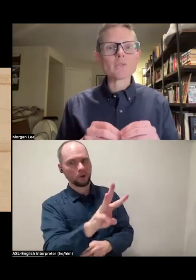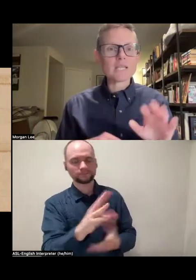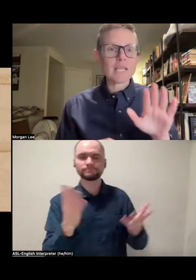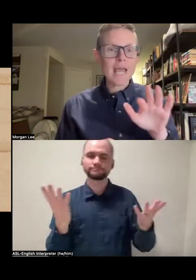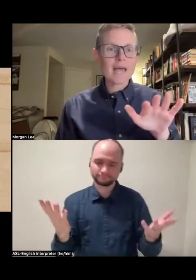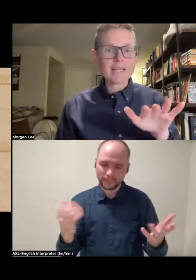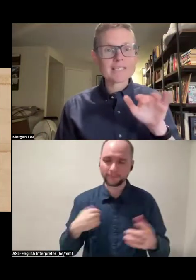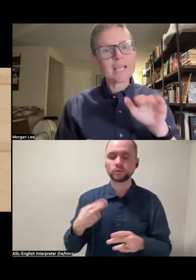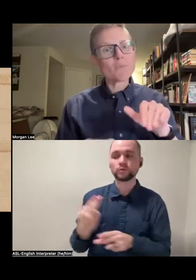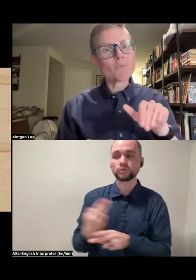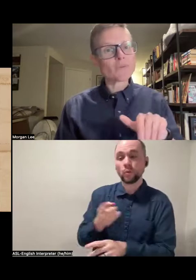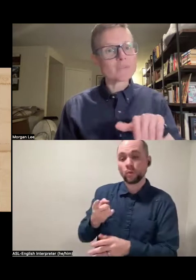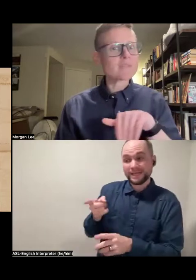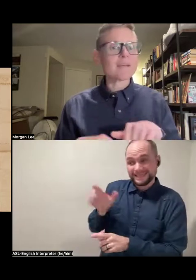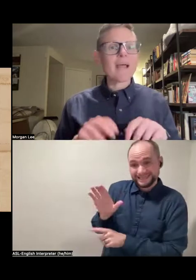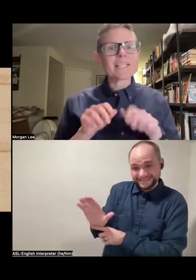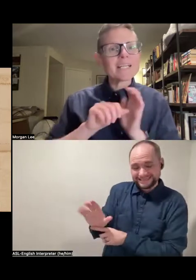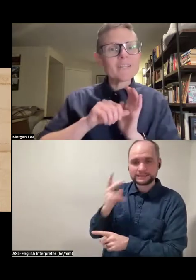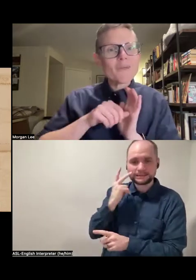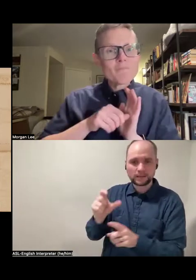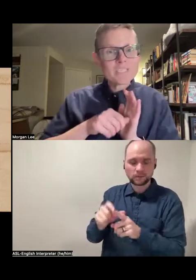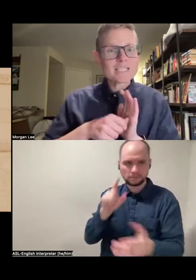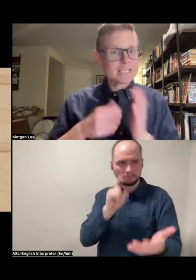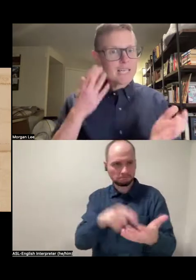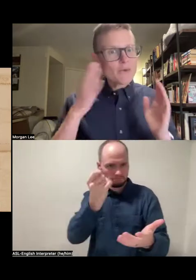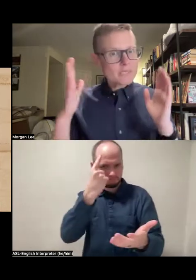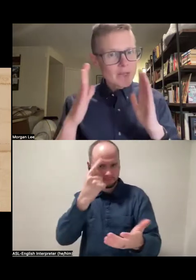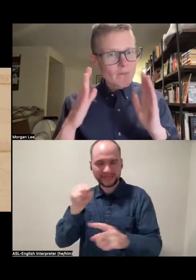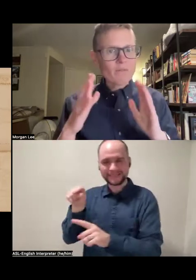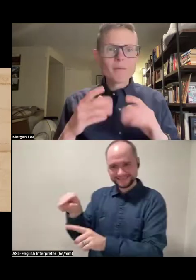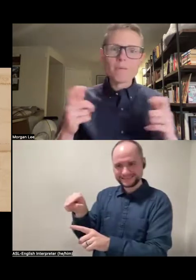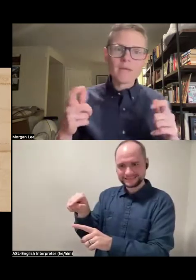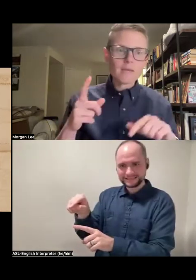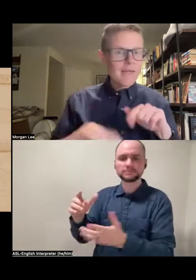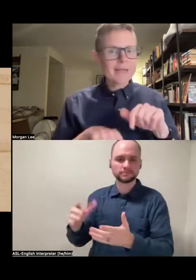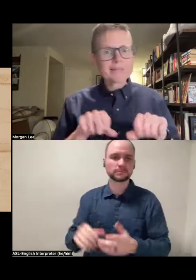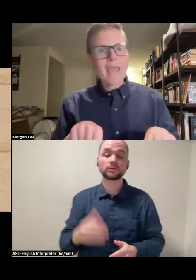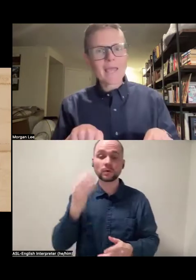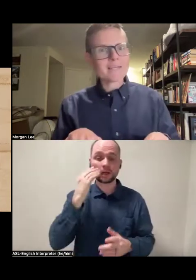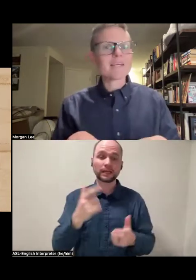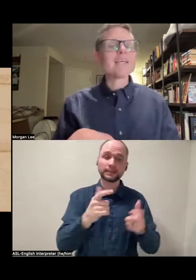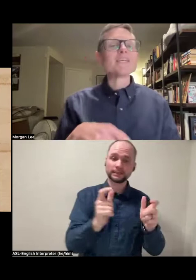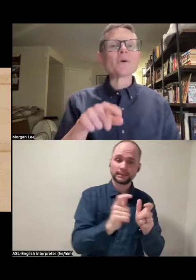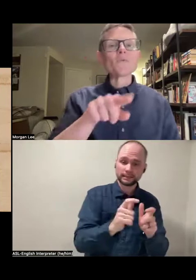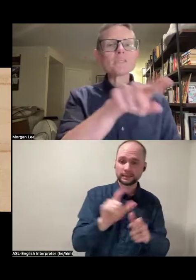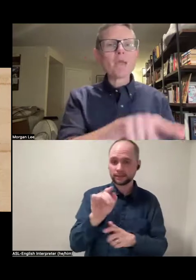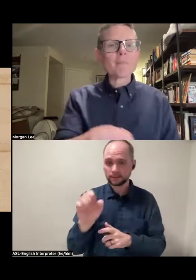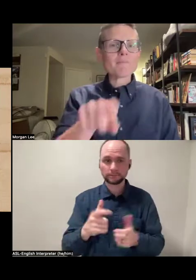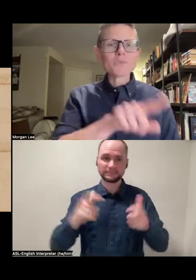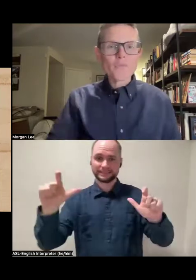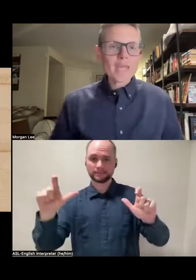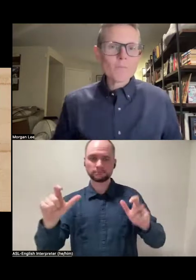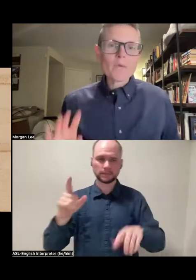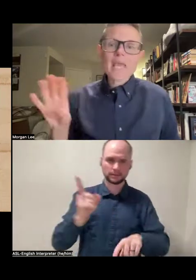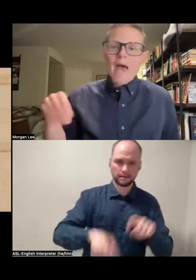only words that he had in his sight words as like a little emphasis, because he knows little, big, can't, can. So this became